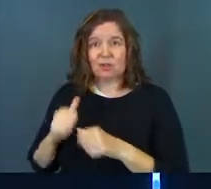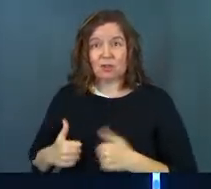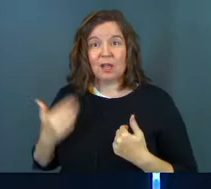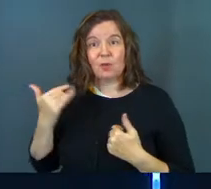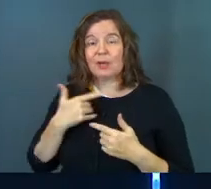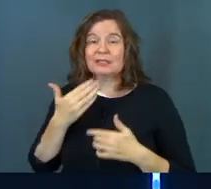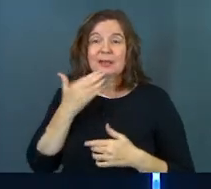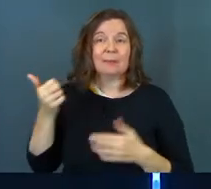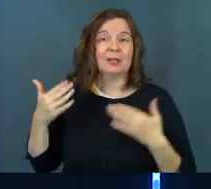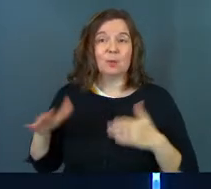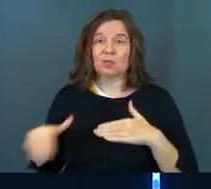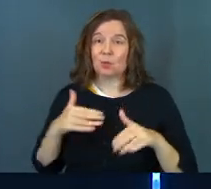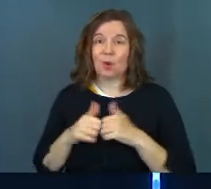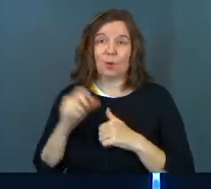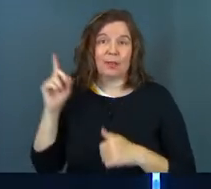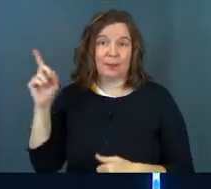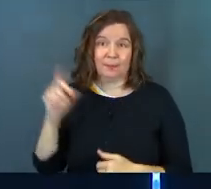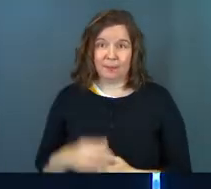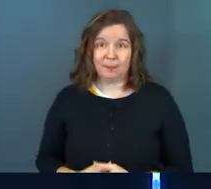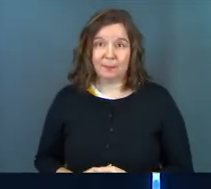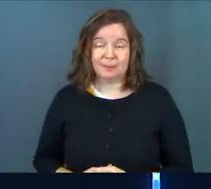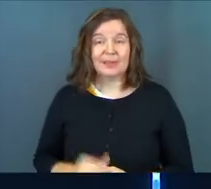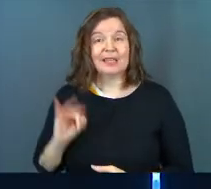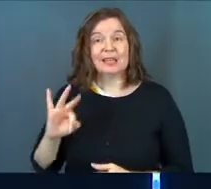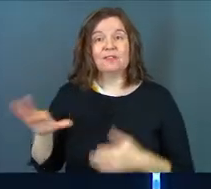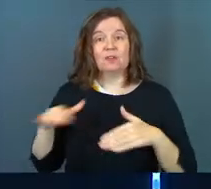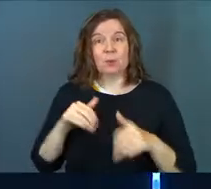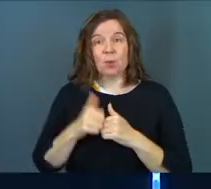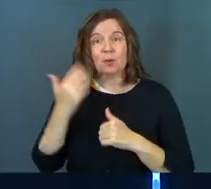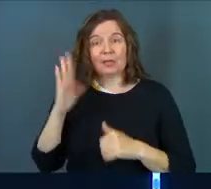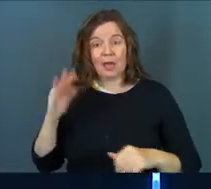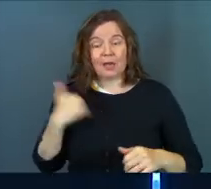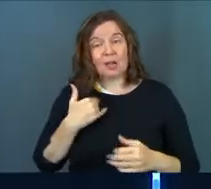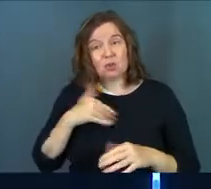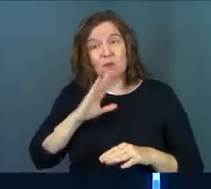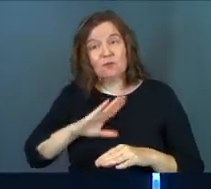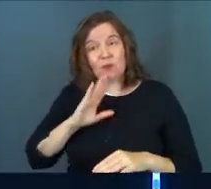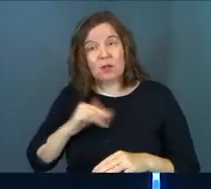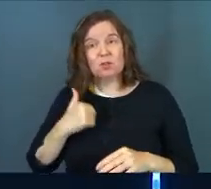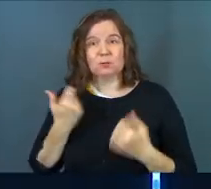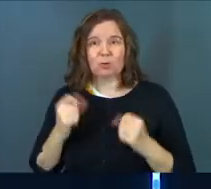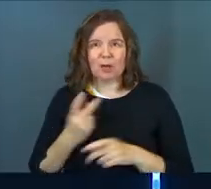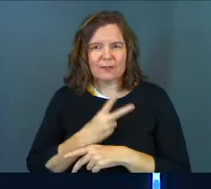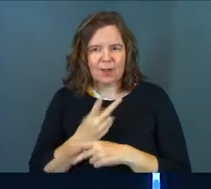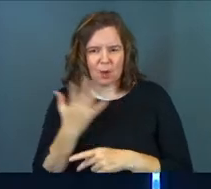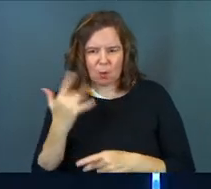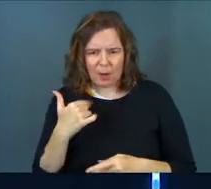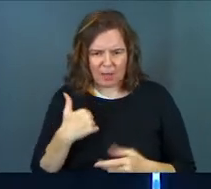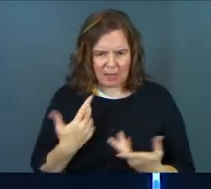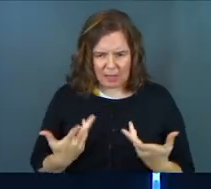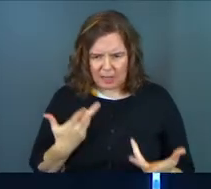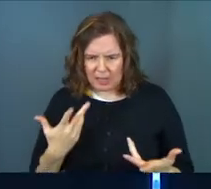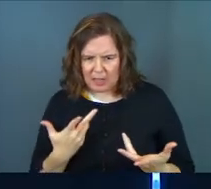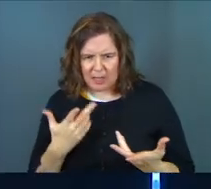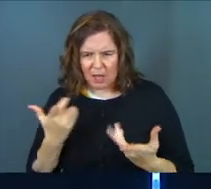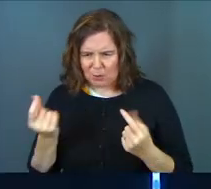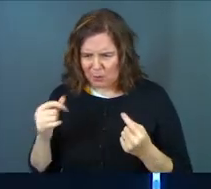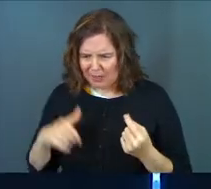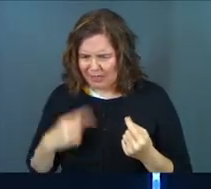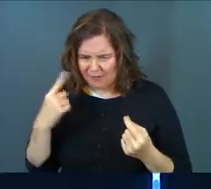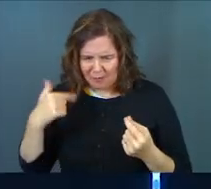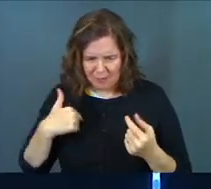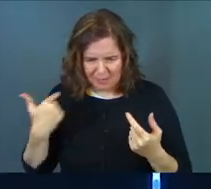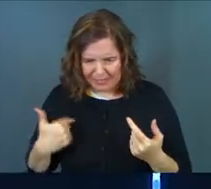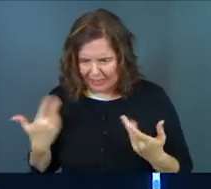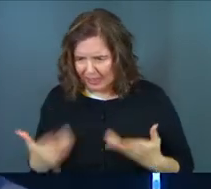life because it's the best way to walk with him. And if you've been walking with God and you're frustrated and you've been trying to figure out why in the world, God, are you doing